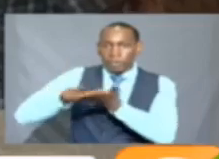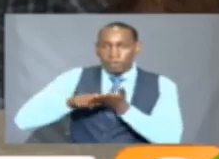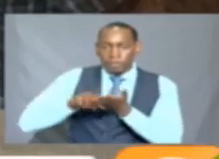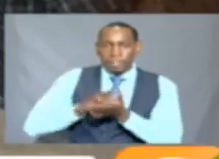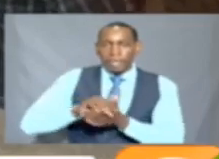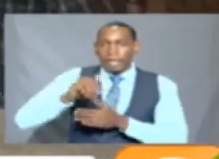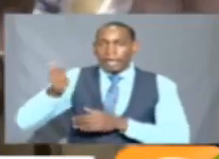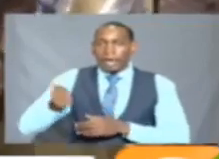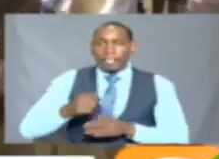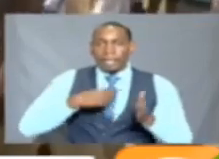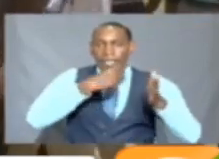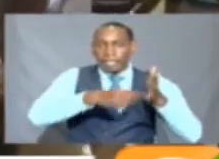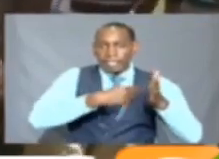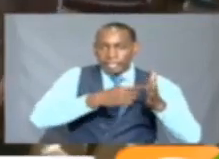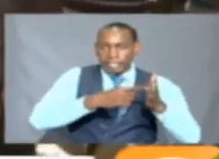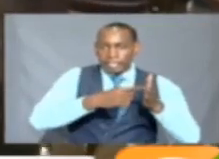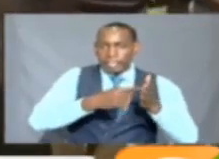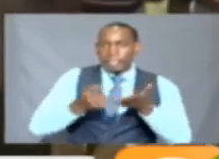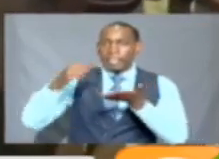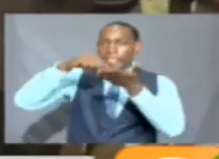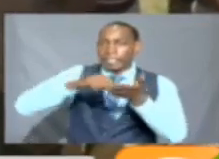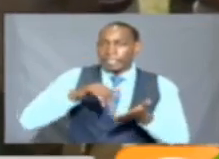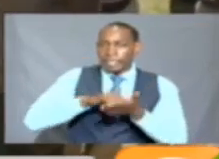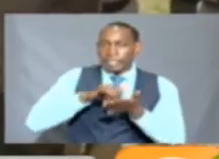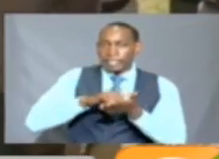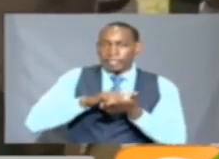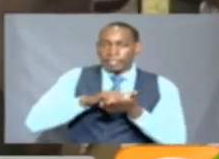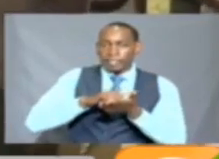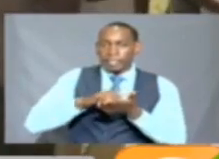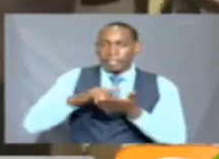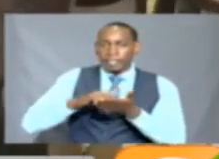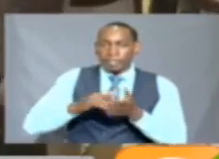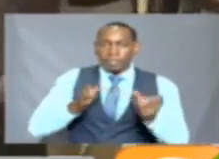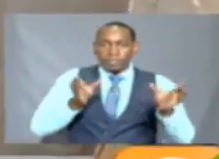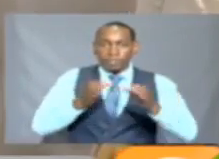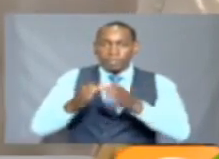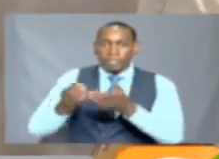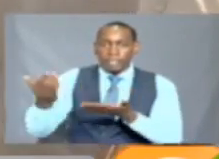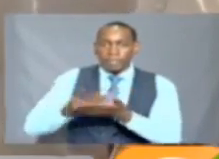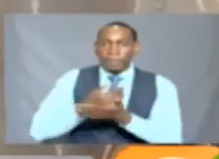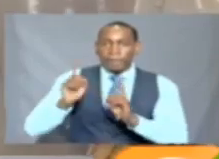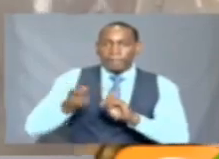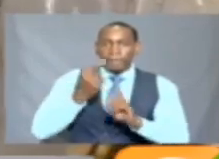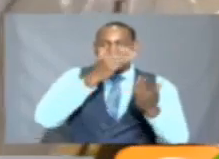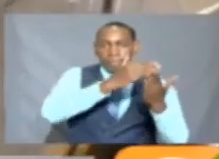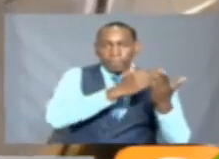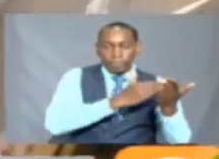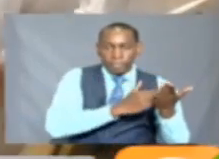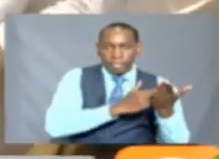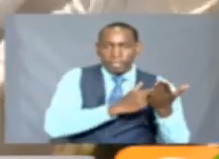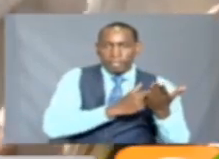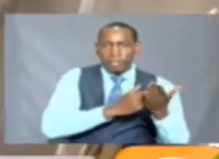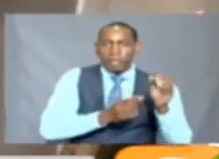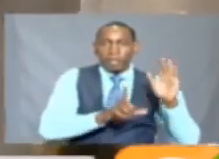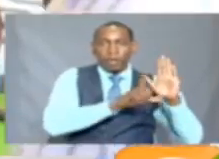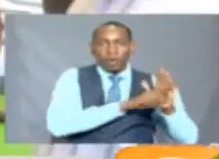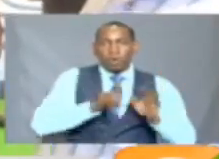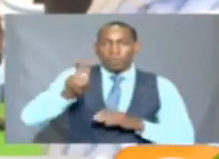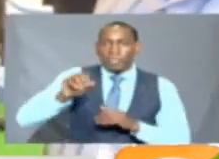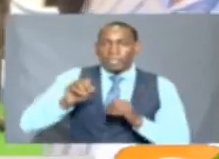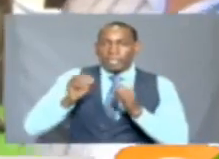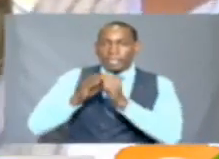Sukari Industries in Diwa, however, insisted on the deletion of sugarcane from the first schedule of the Crop Act of 2013,